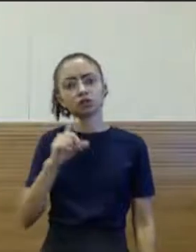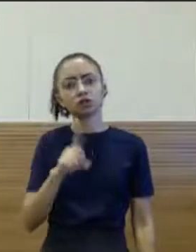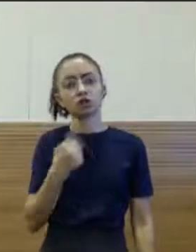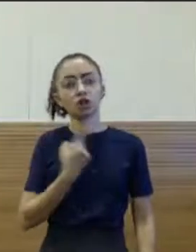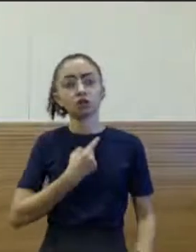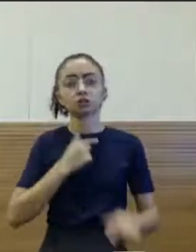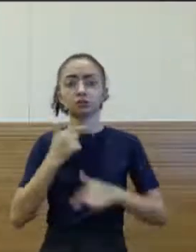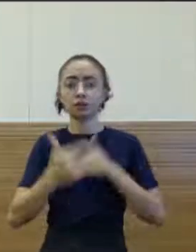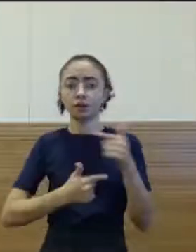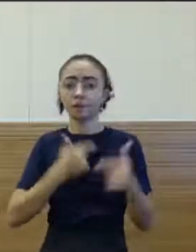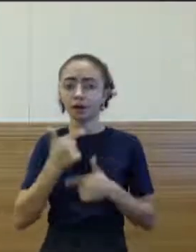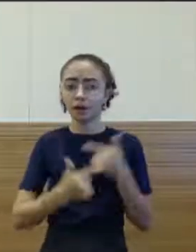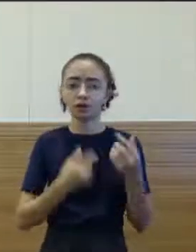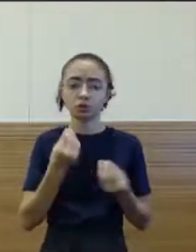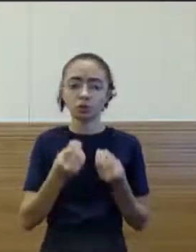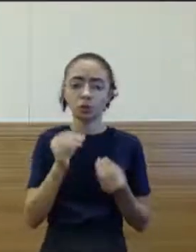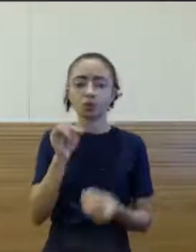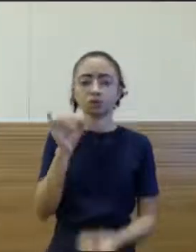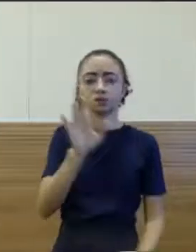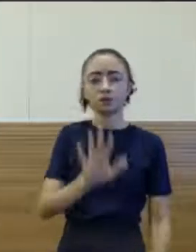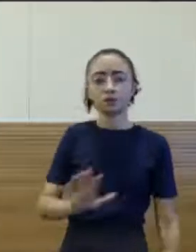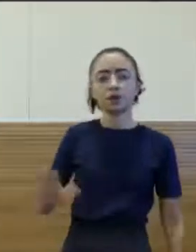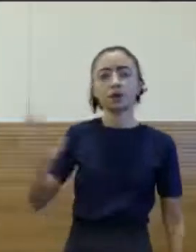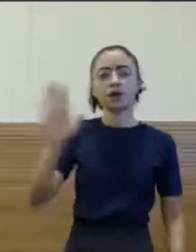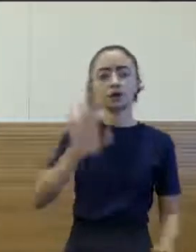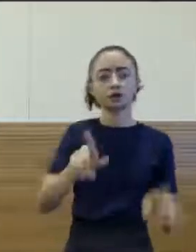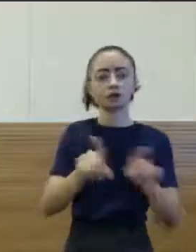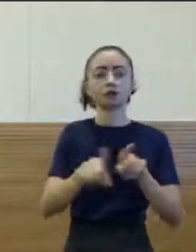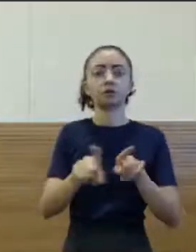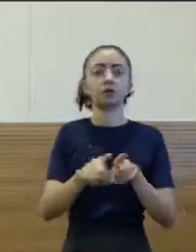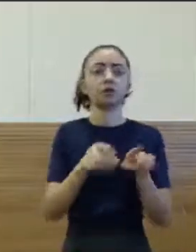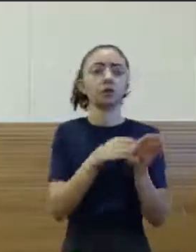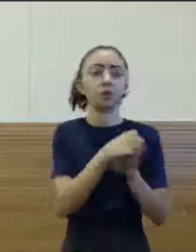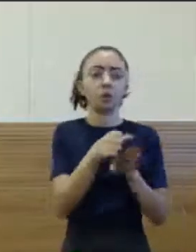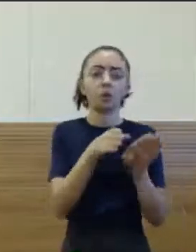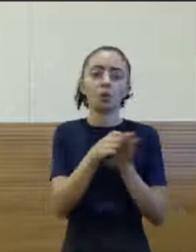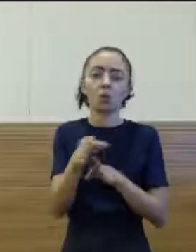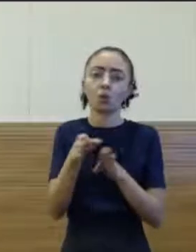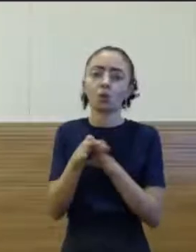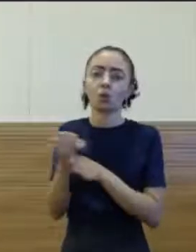a lot of documentation, and a lot of many reports that have been spread,